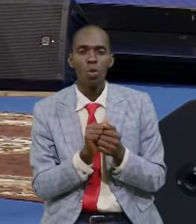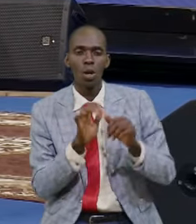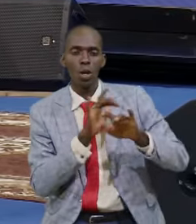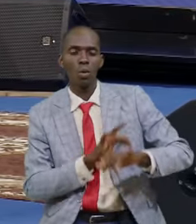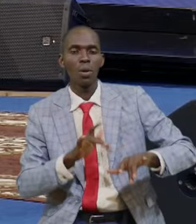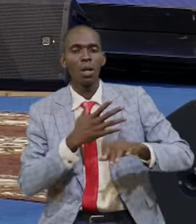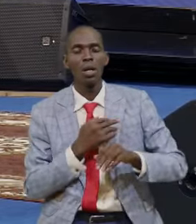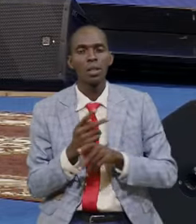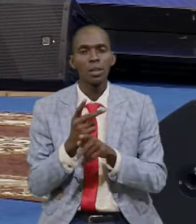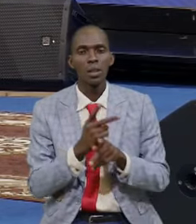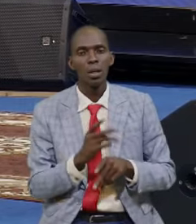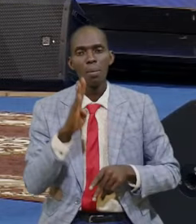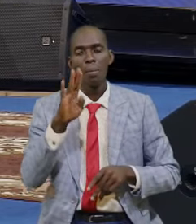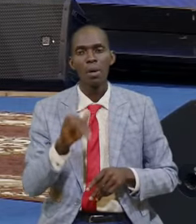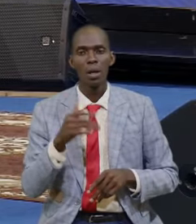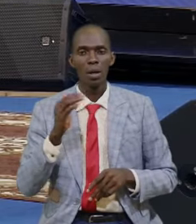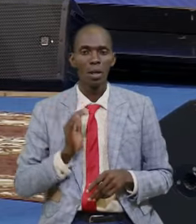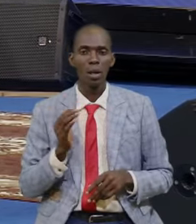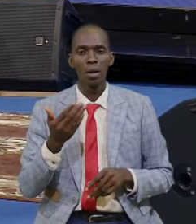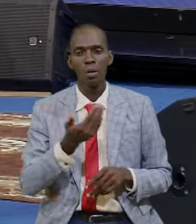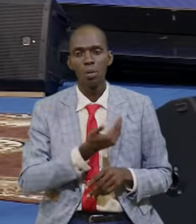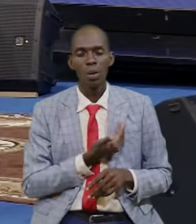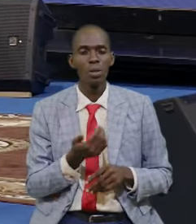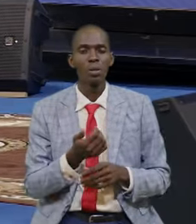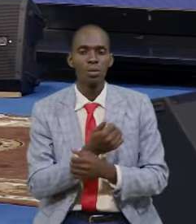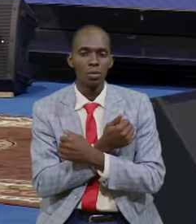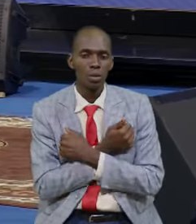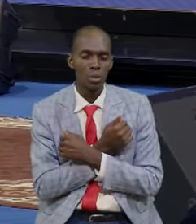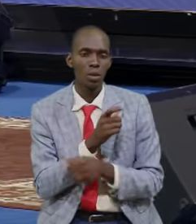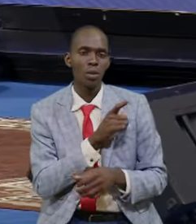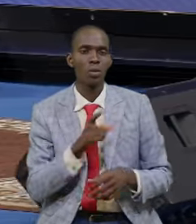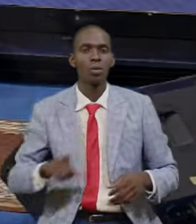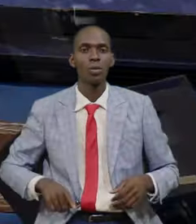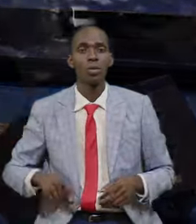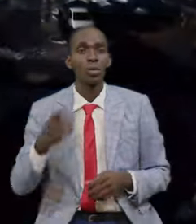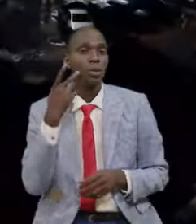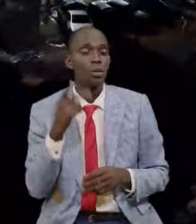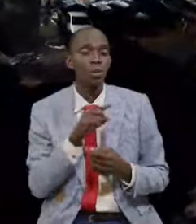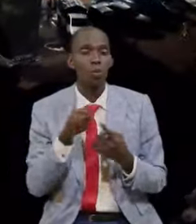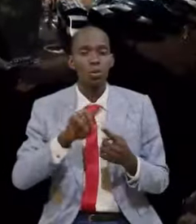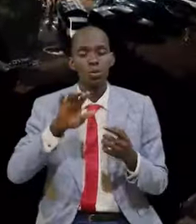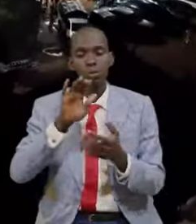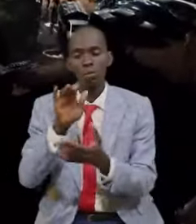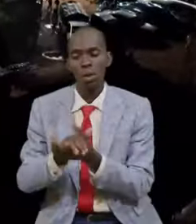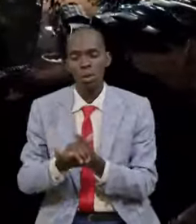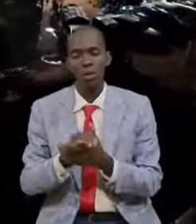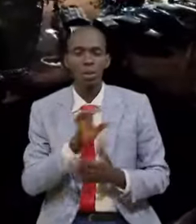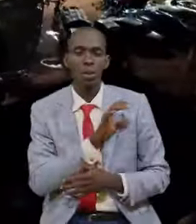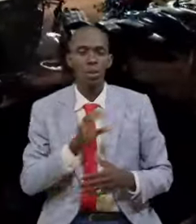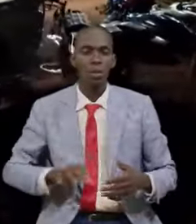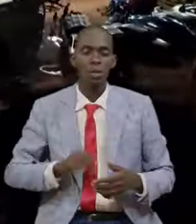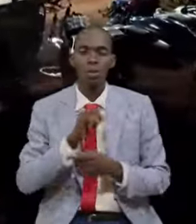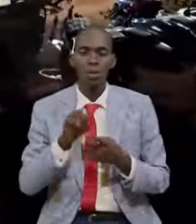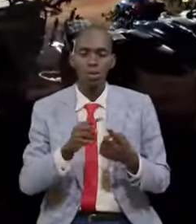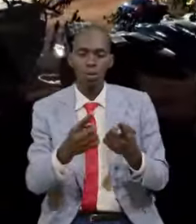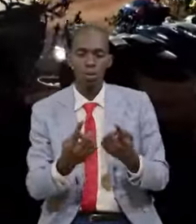care by our dear Lord. You see, when you get married to Christ, when you come to